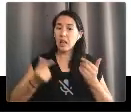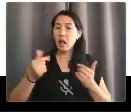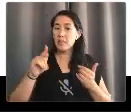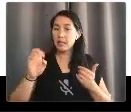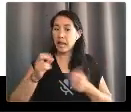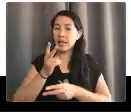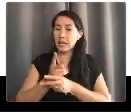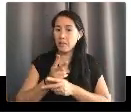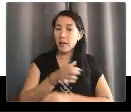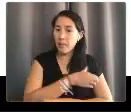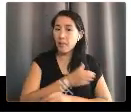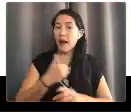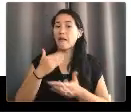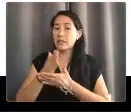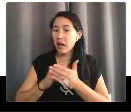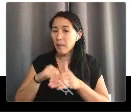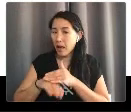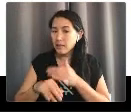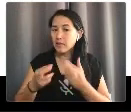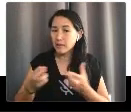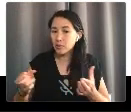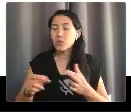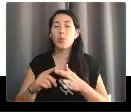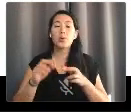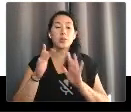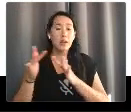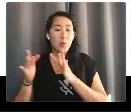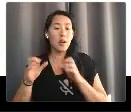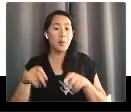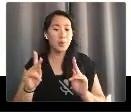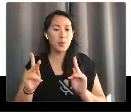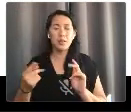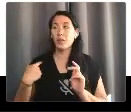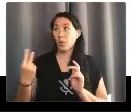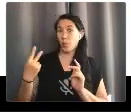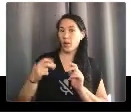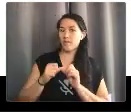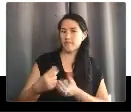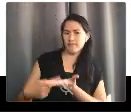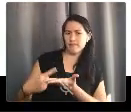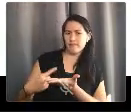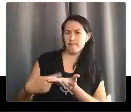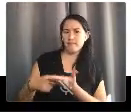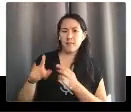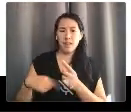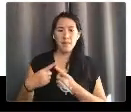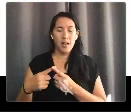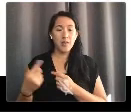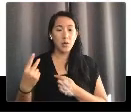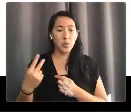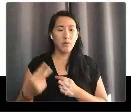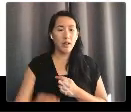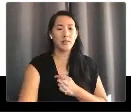some access to resources, networks, and opportunities. And so we kept this conversation alive between the two of us in